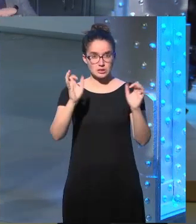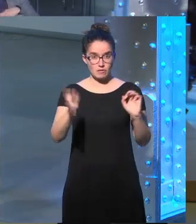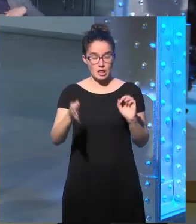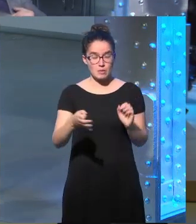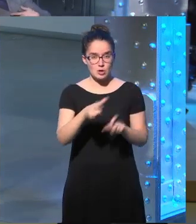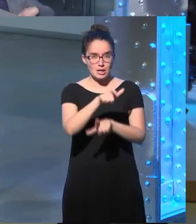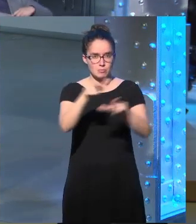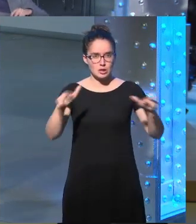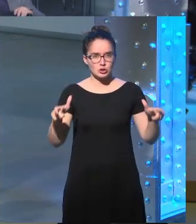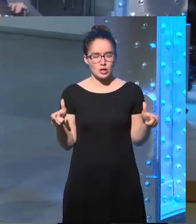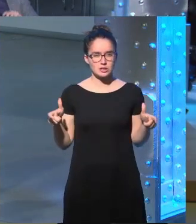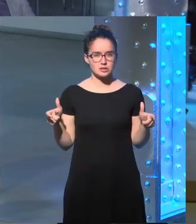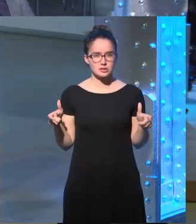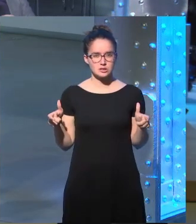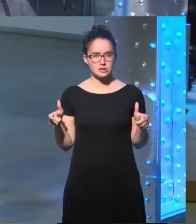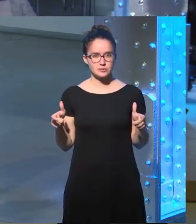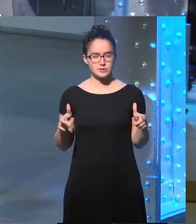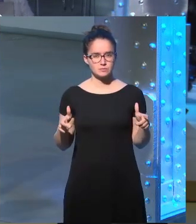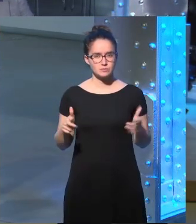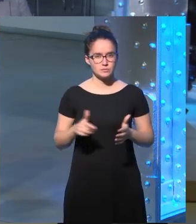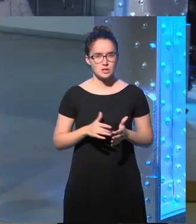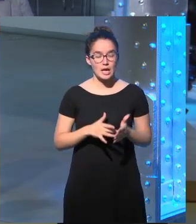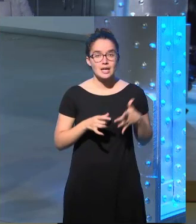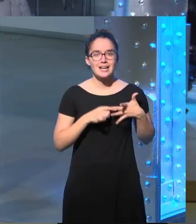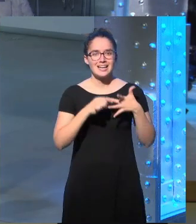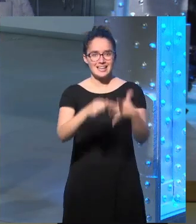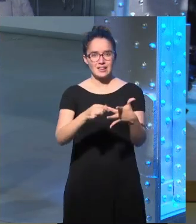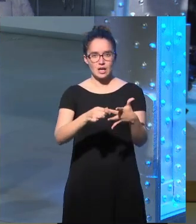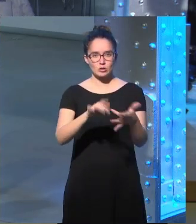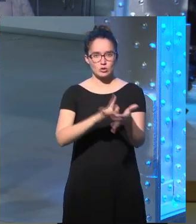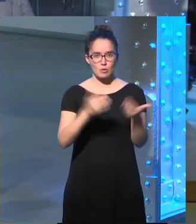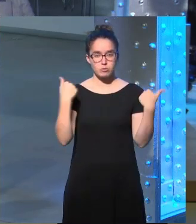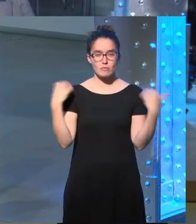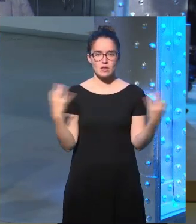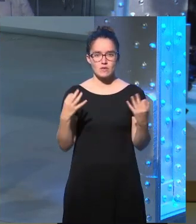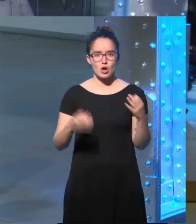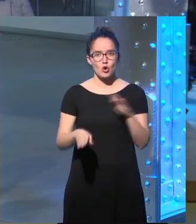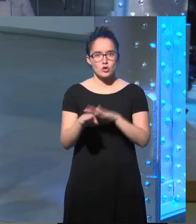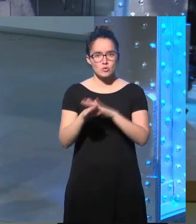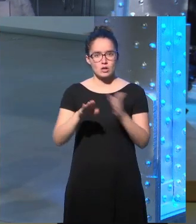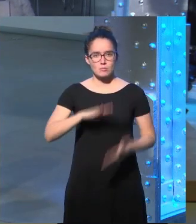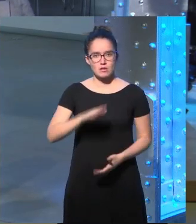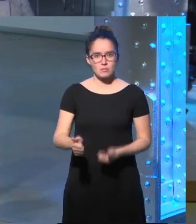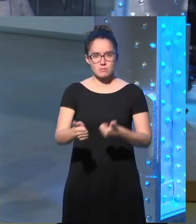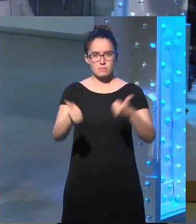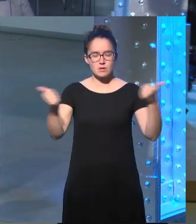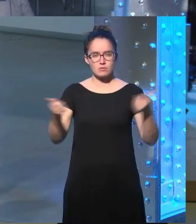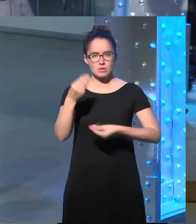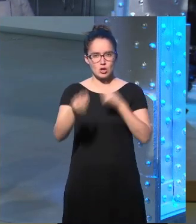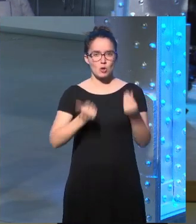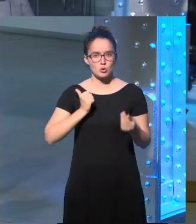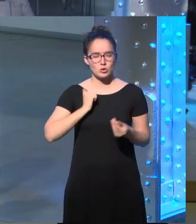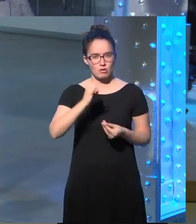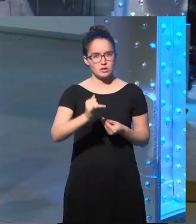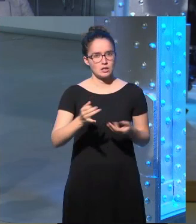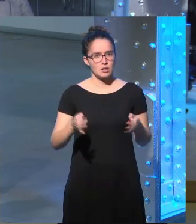that we can do beyond that, because leaders need to keep developing their own skills,